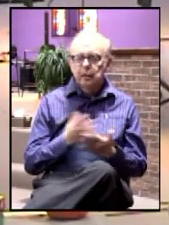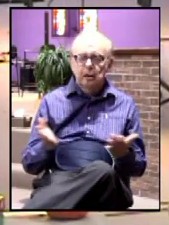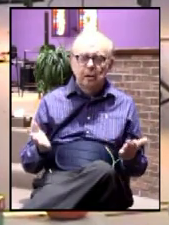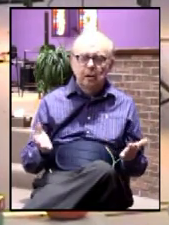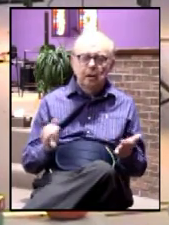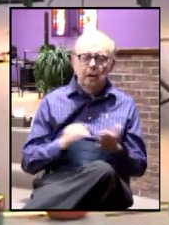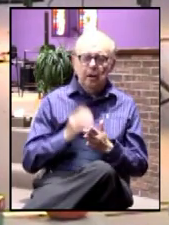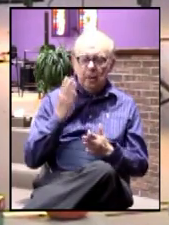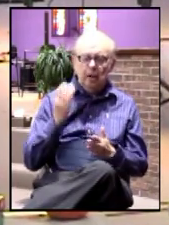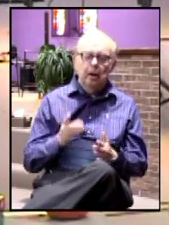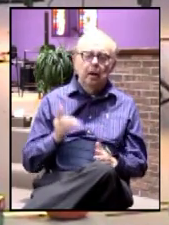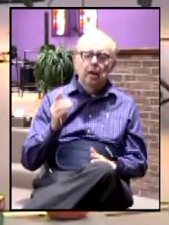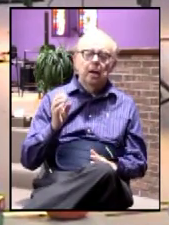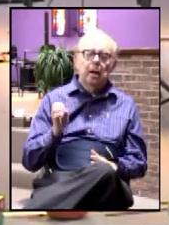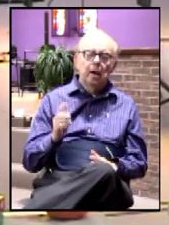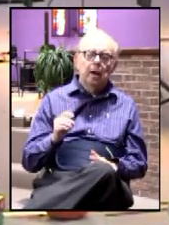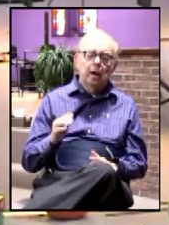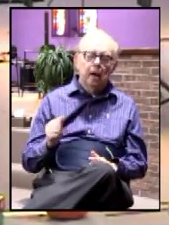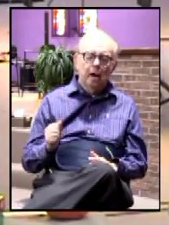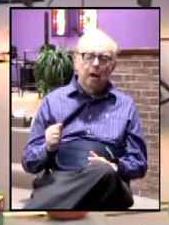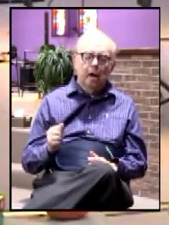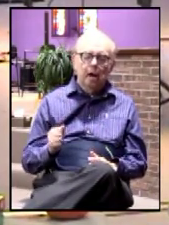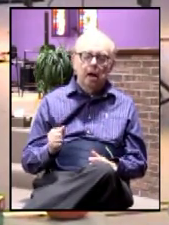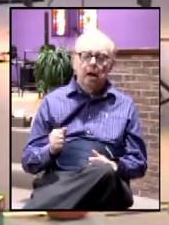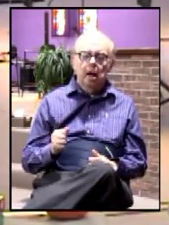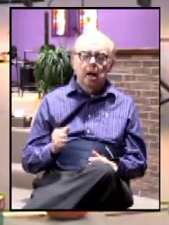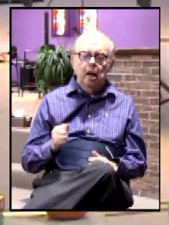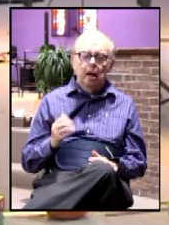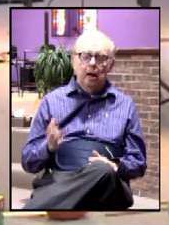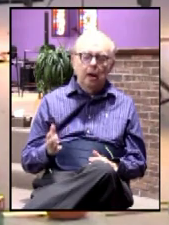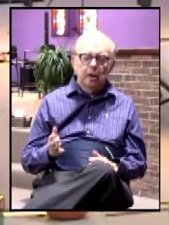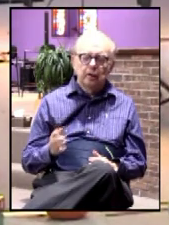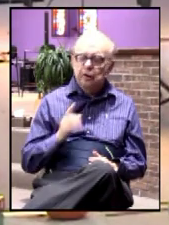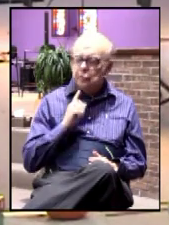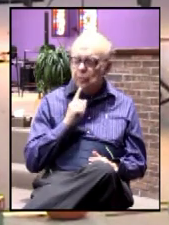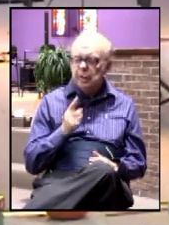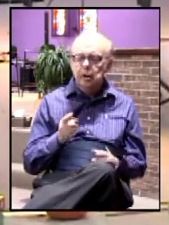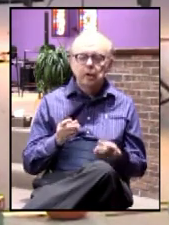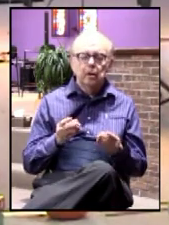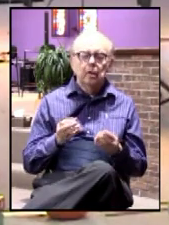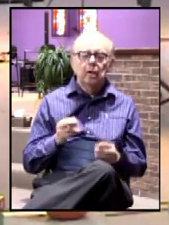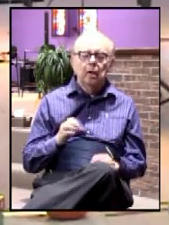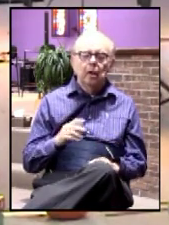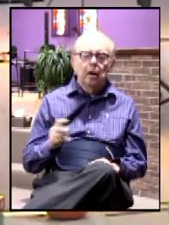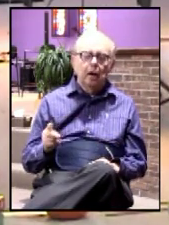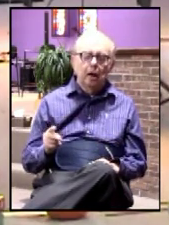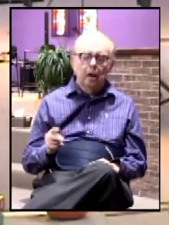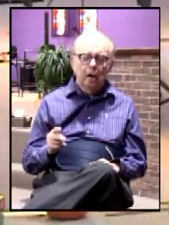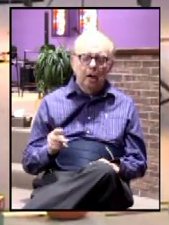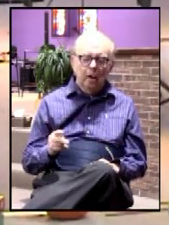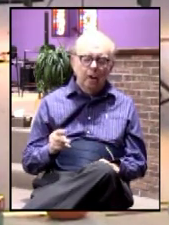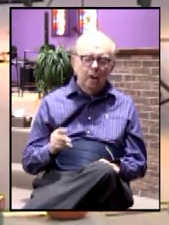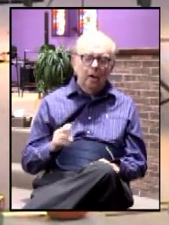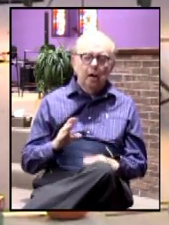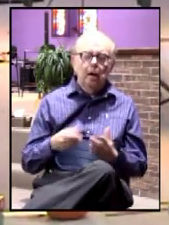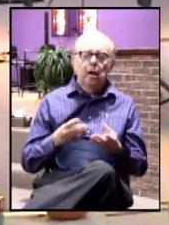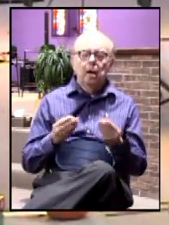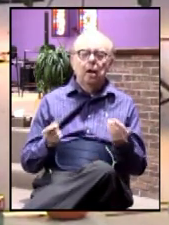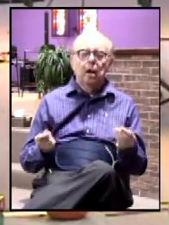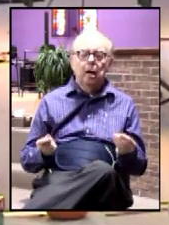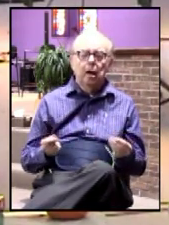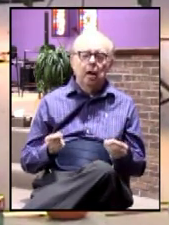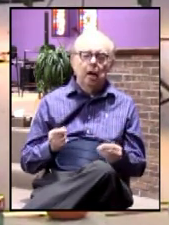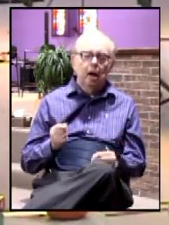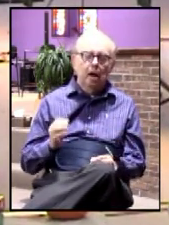else. That's why the Delta at the end of the New Orleans there is so rich, because all of the soil